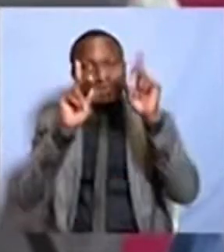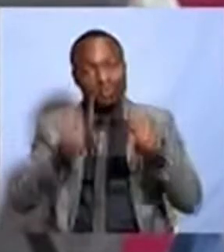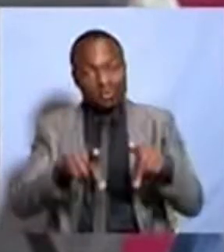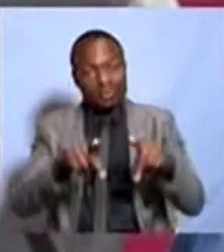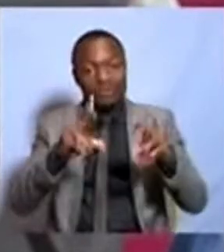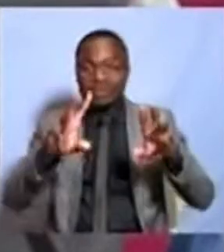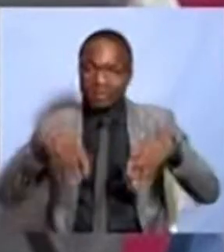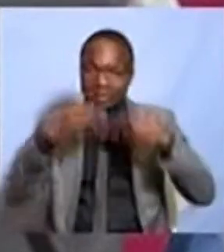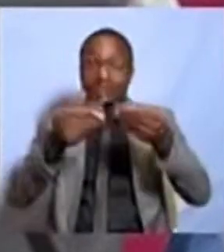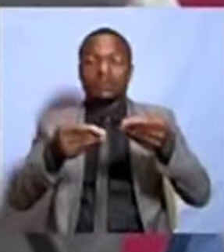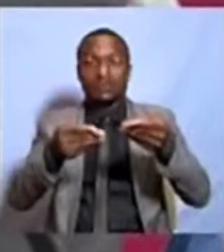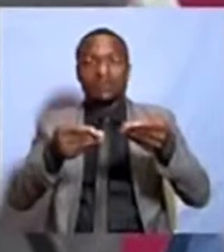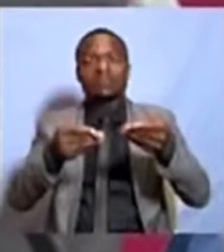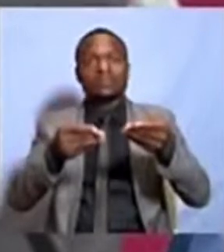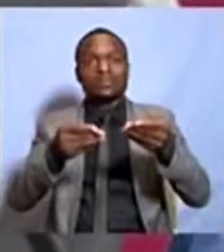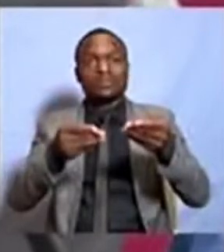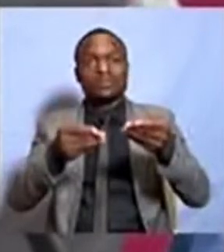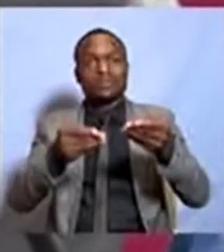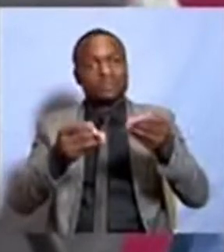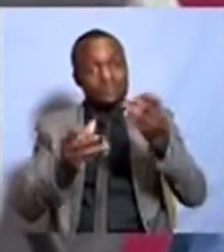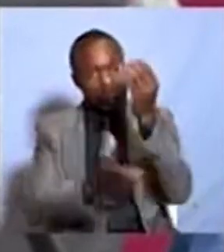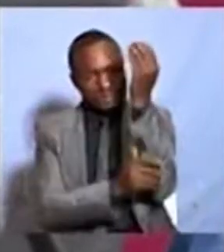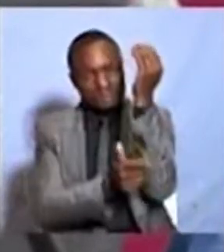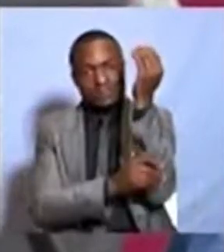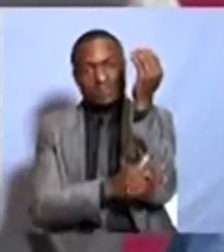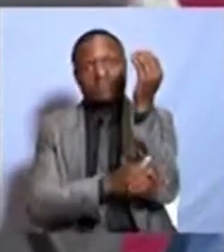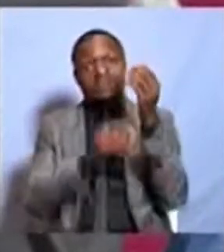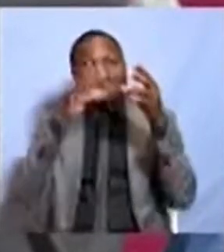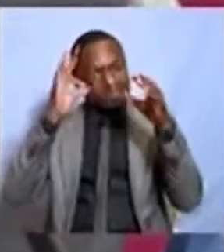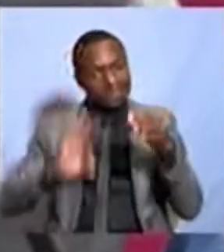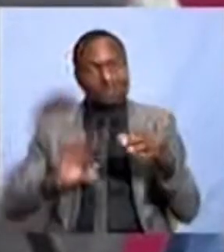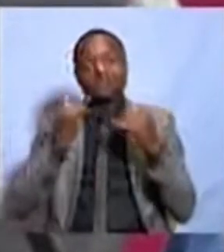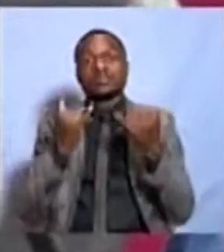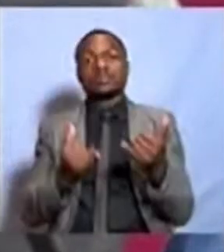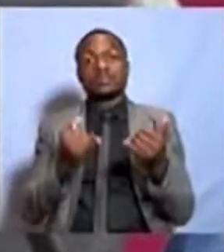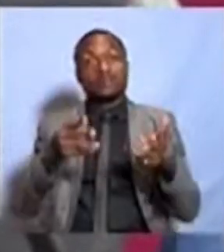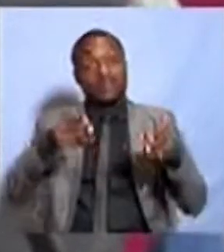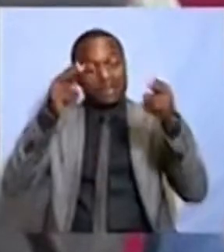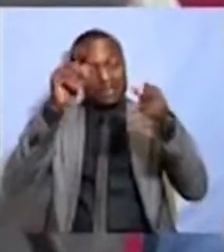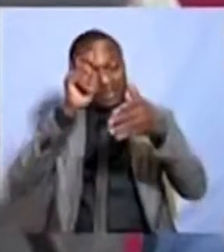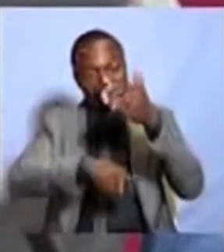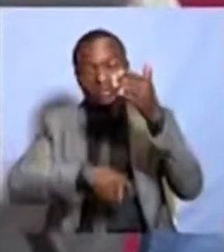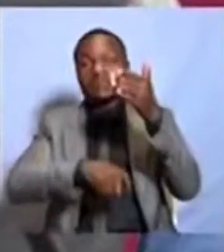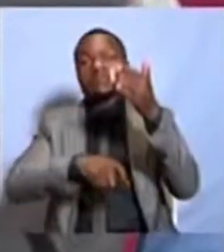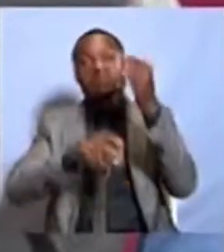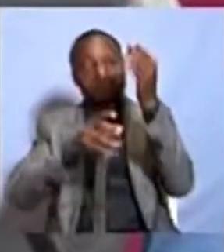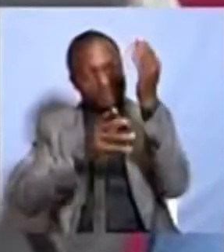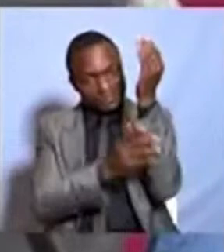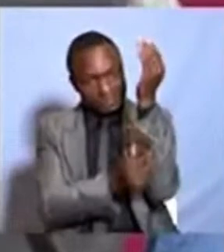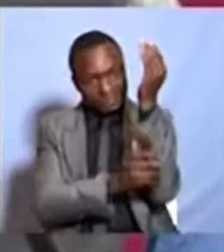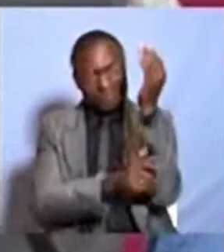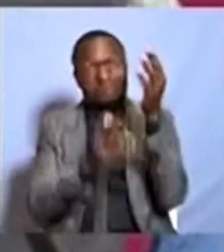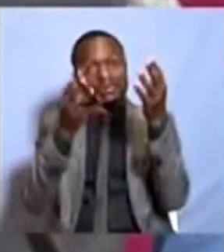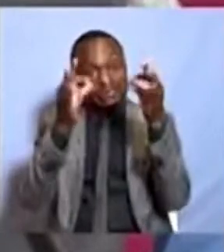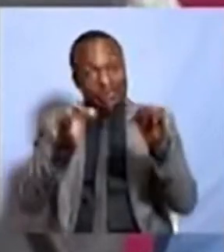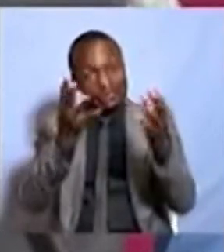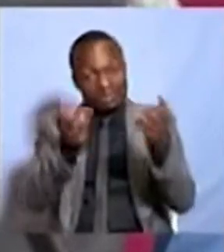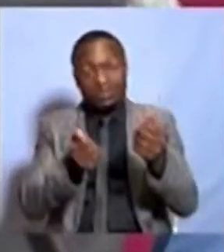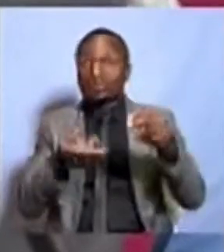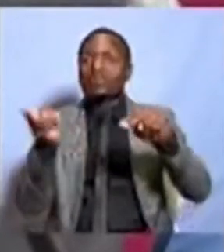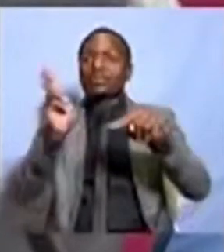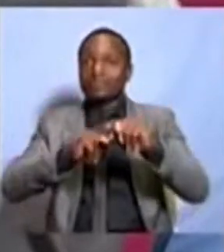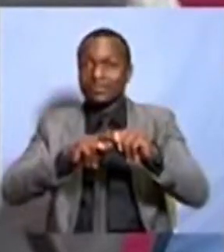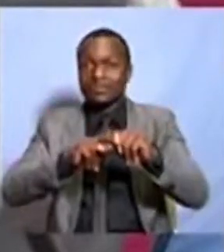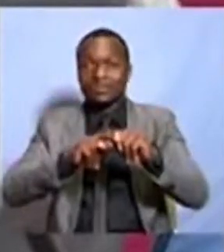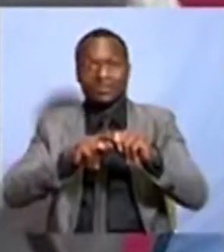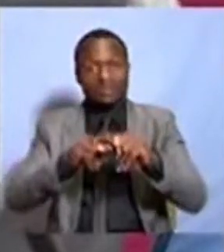now benefiting because of high prices of maize. So maybe if you also want to increase your level of,